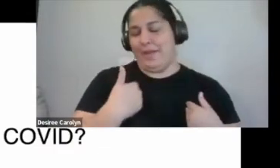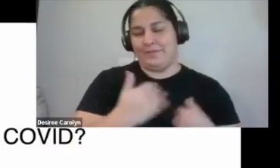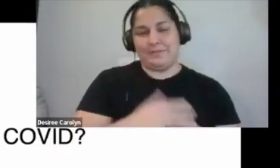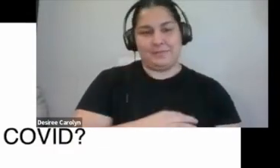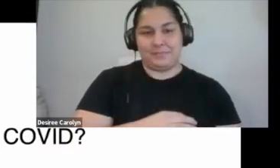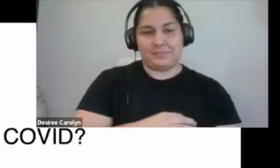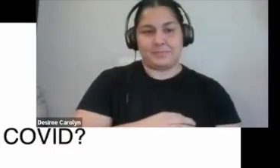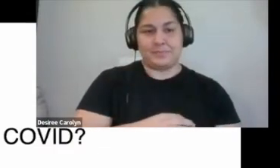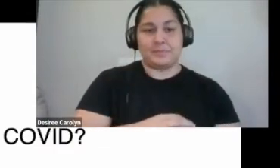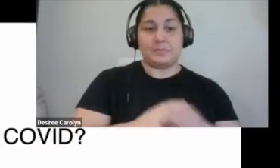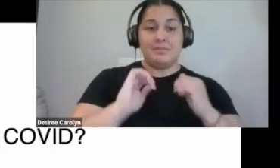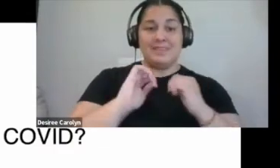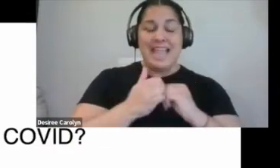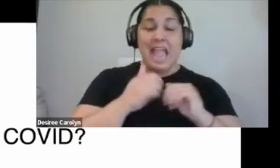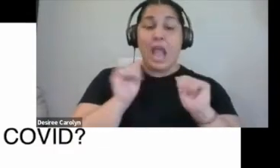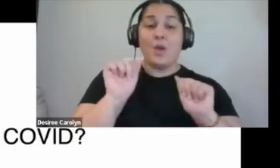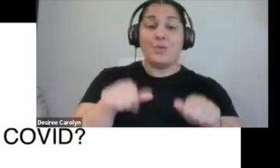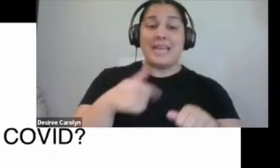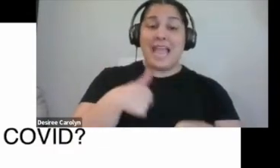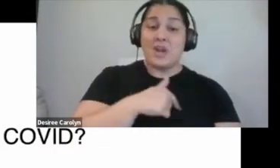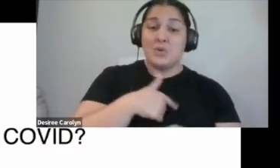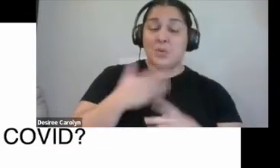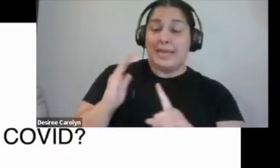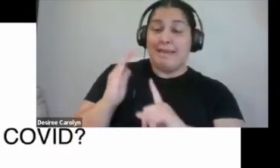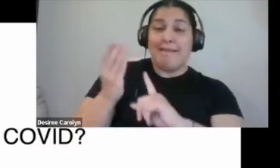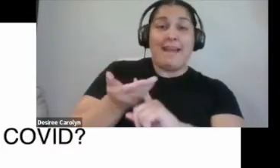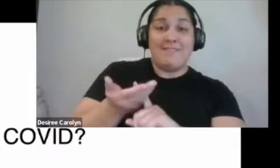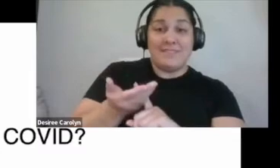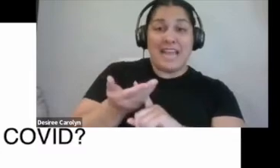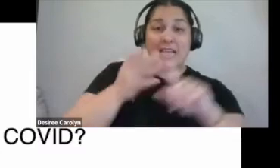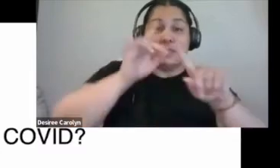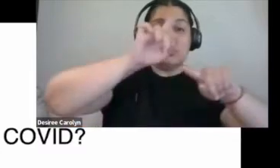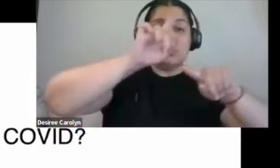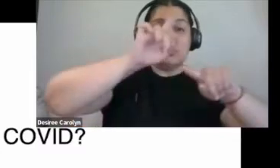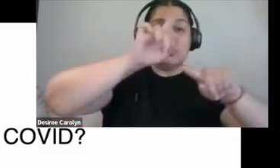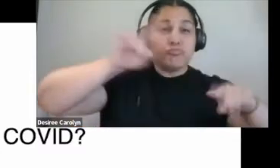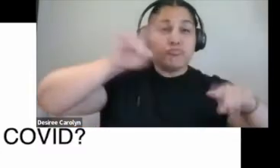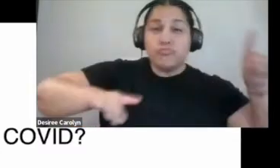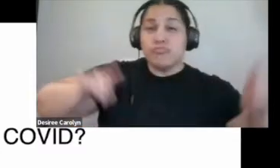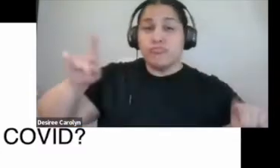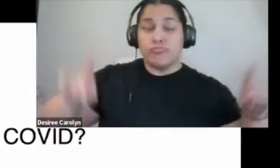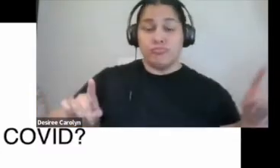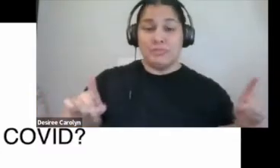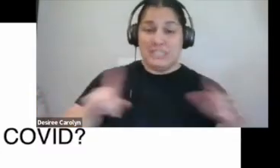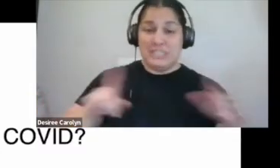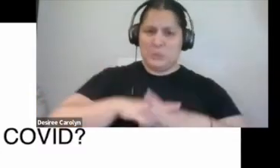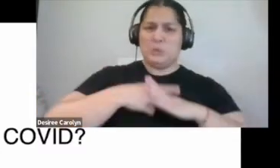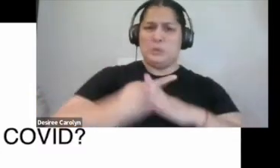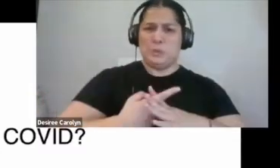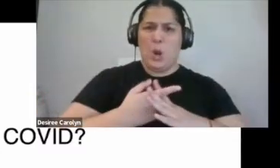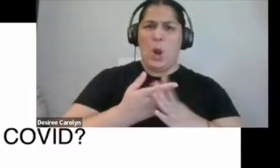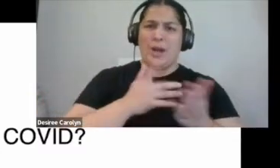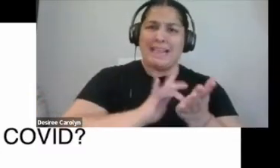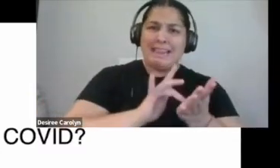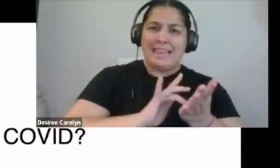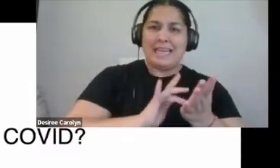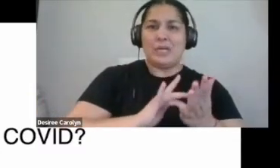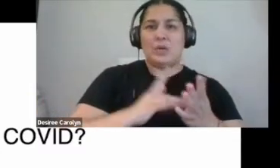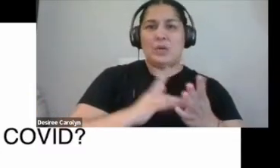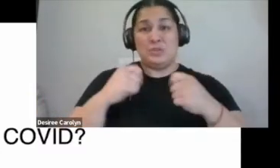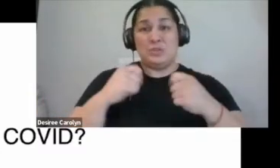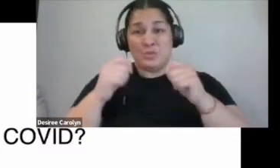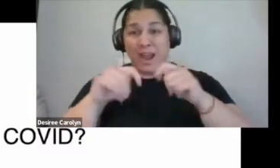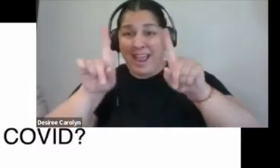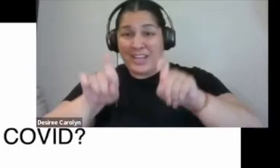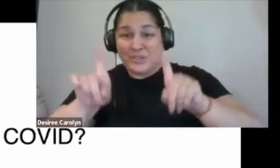then how do we convince everybody who needs to be on board to get clinical trials going and to develop treatments for this on board to